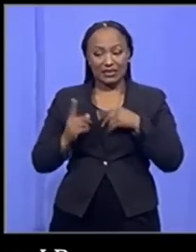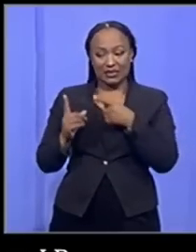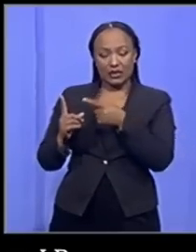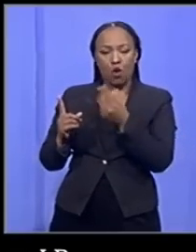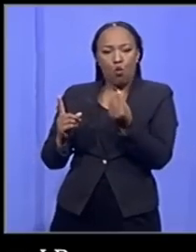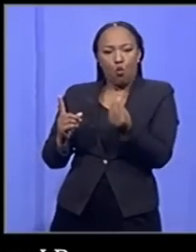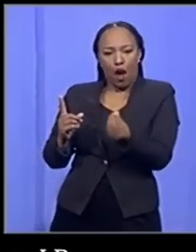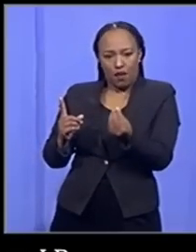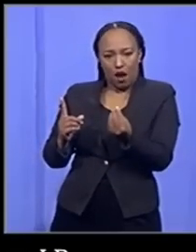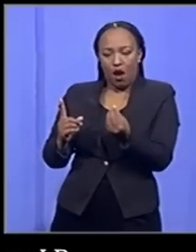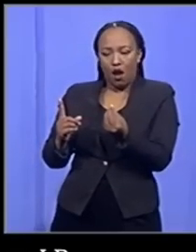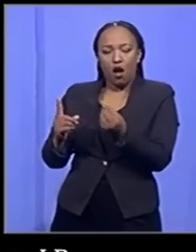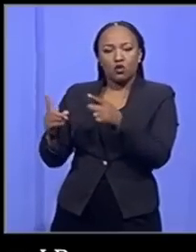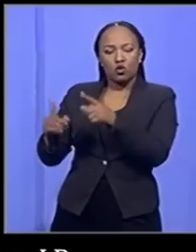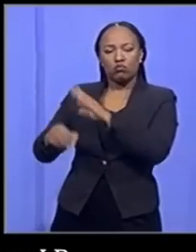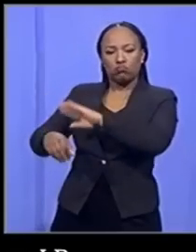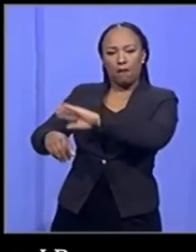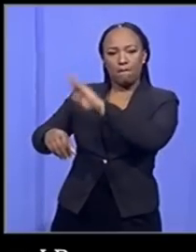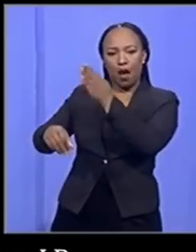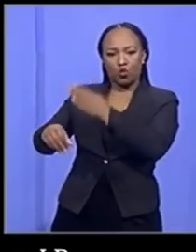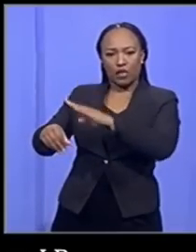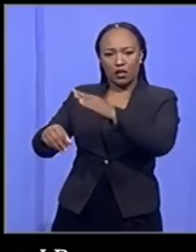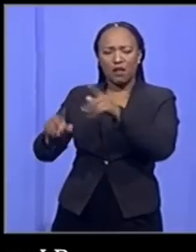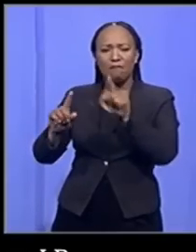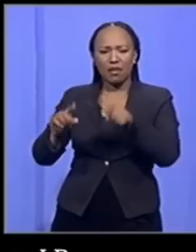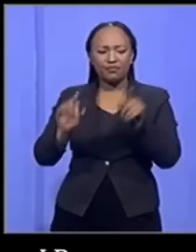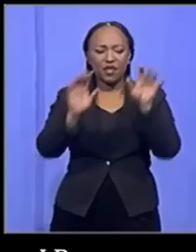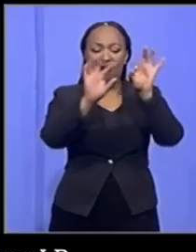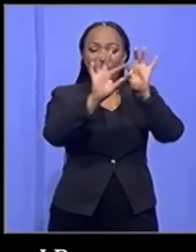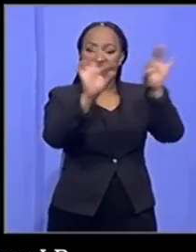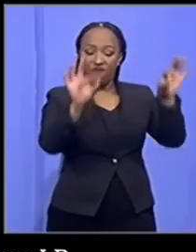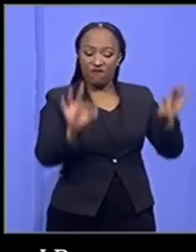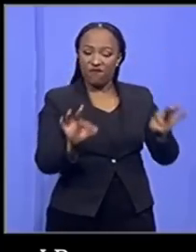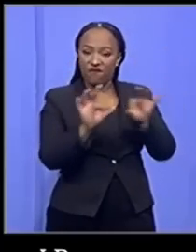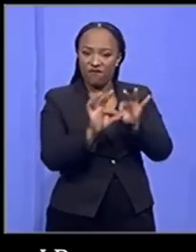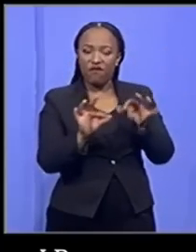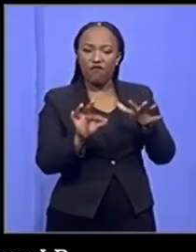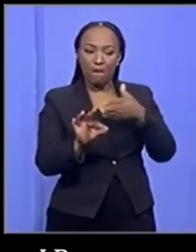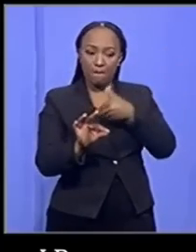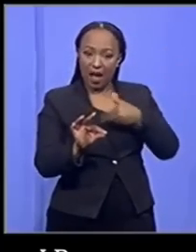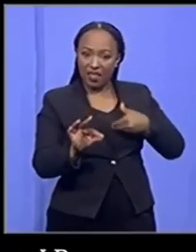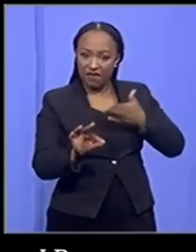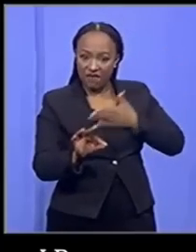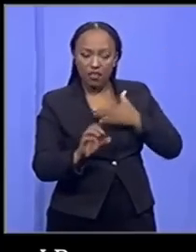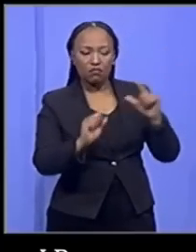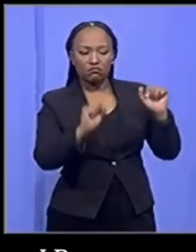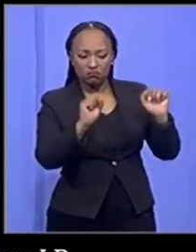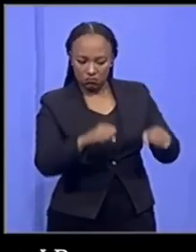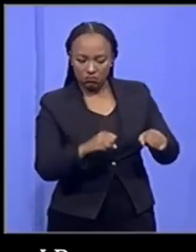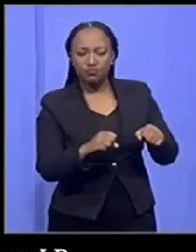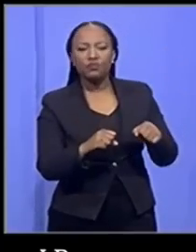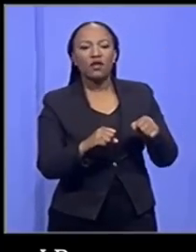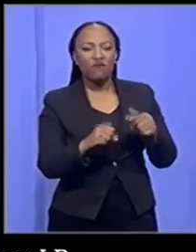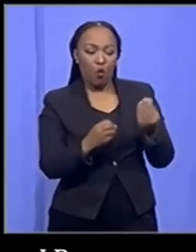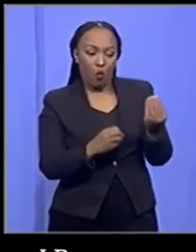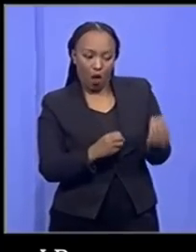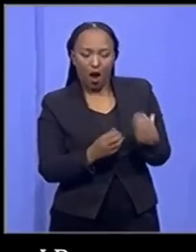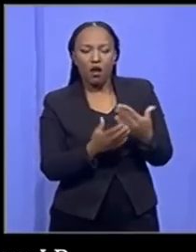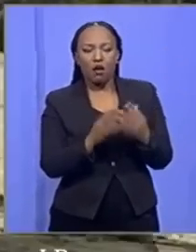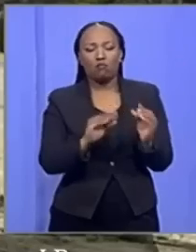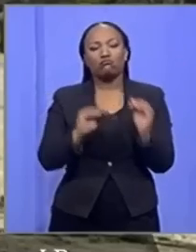humane consent form gore botumello e ngwadilweng e saenetswe ke motswadi gore o dumella ngwana wa gagwe go